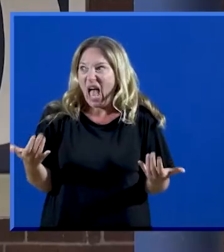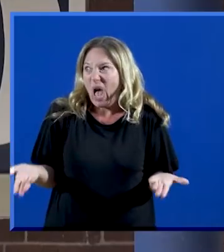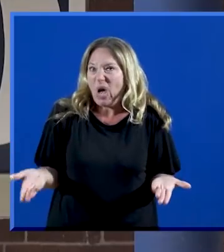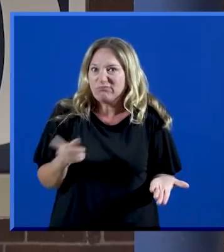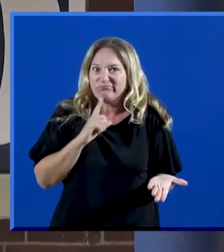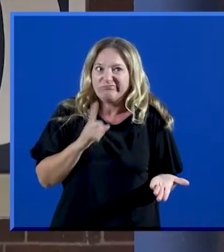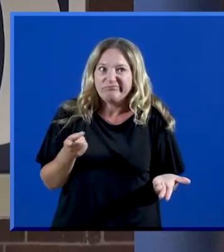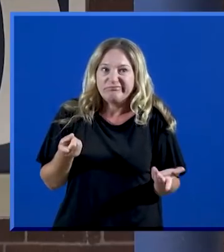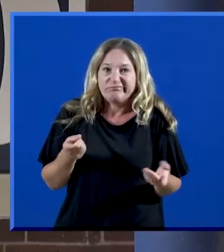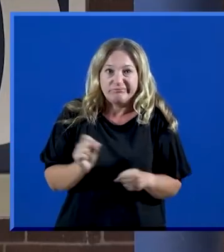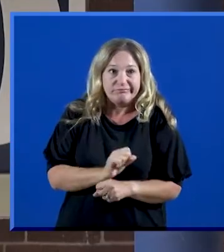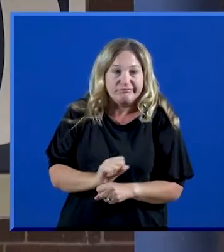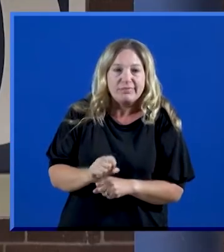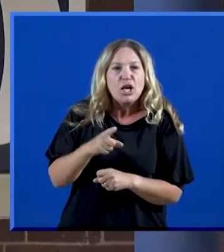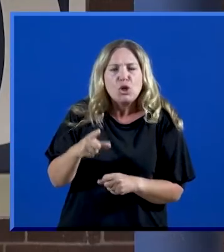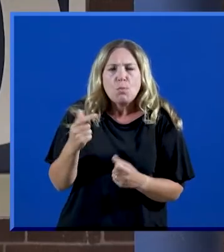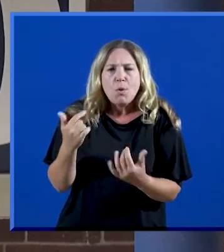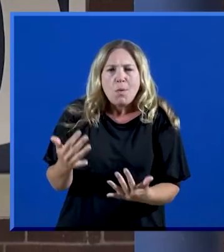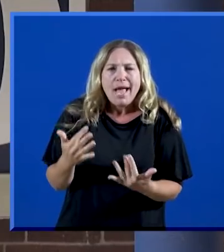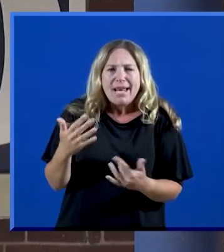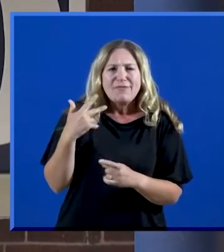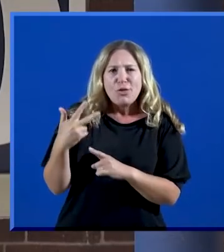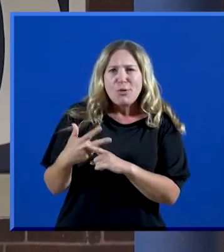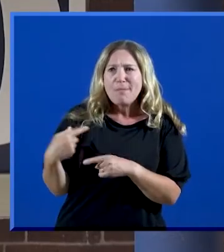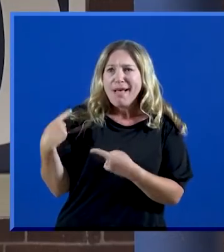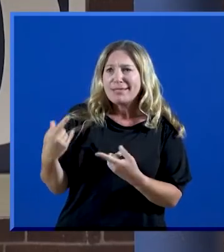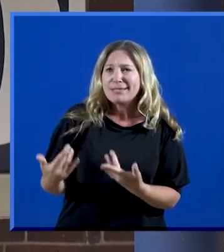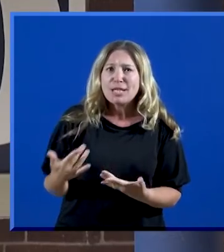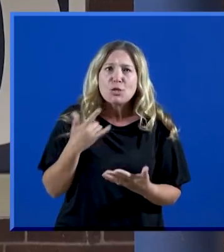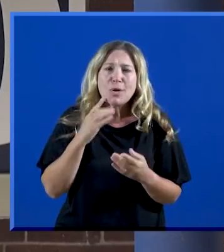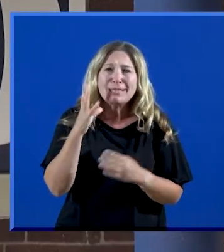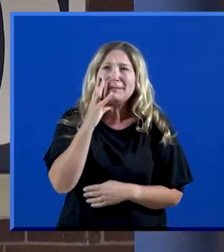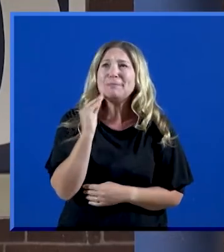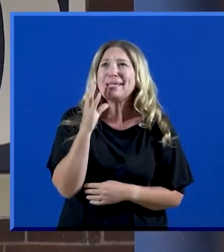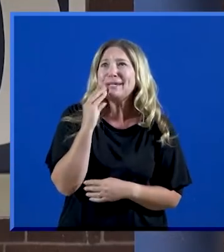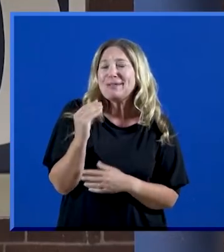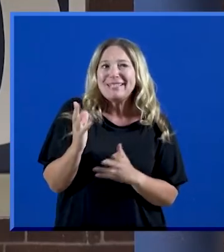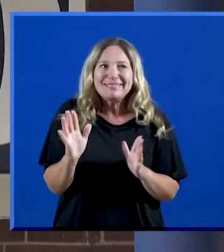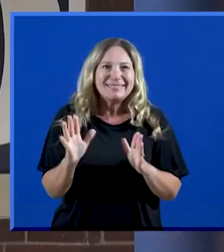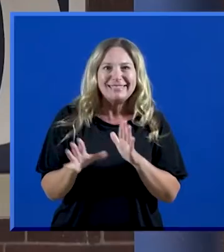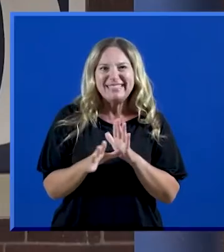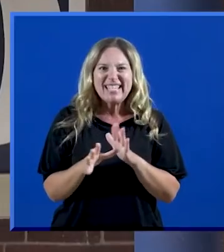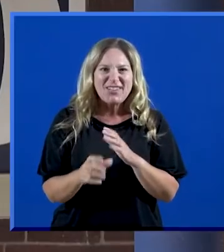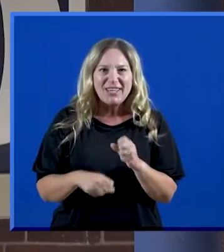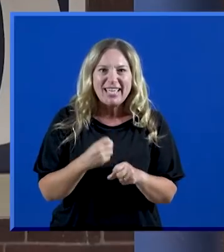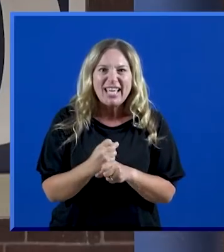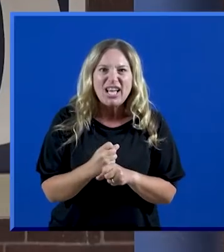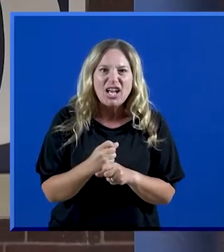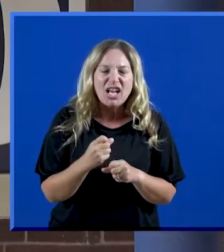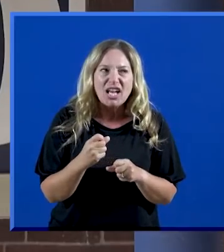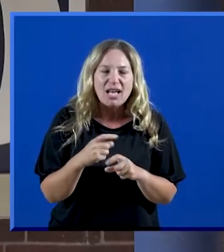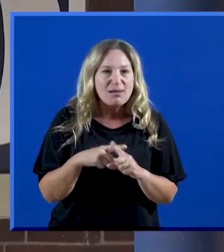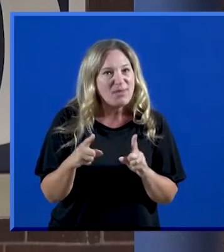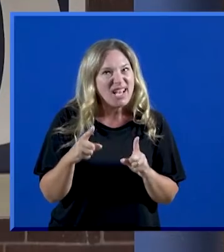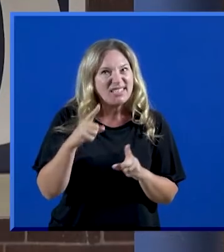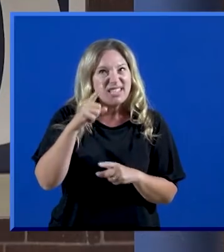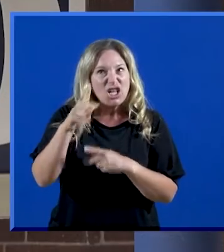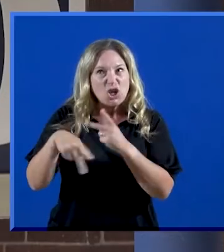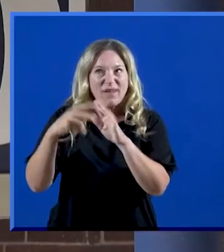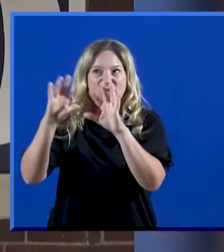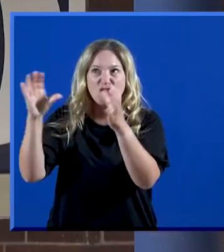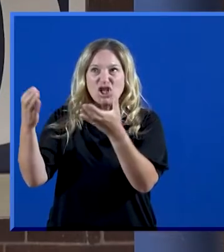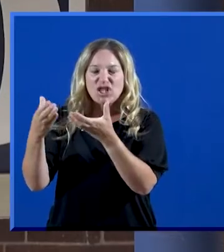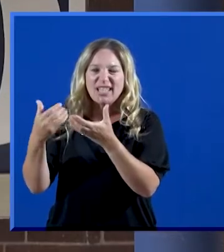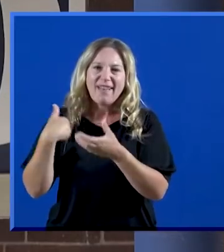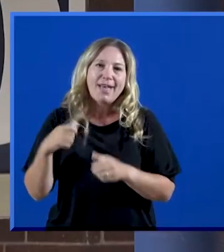right now. For many of you, you've been waiting for the final 3 months of your senior year to experience all that it entails. However, the